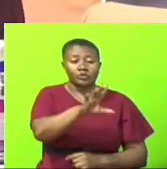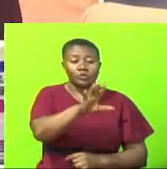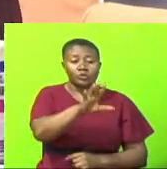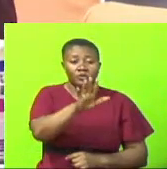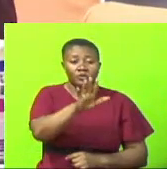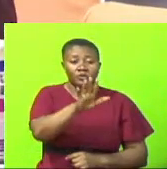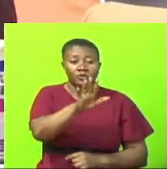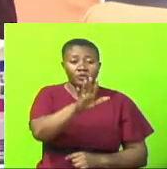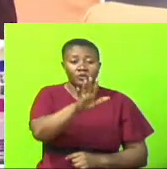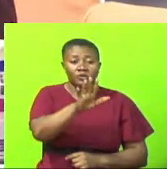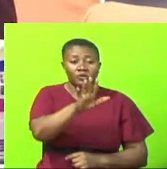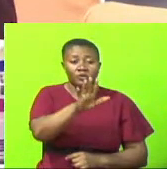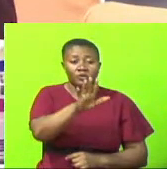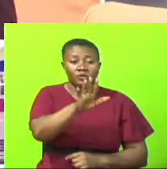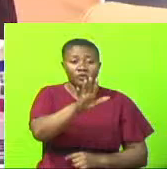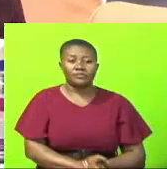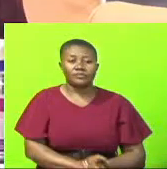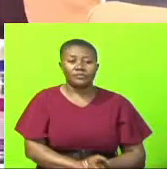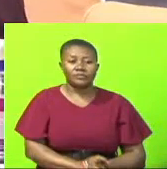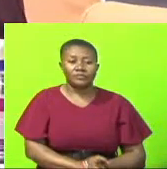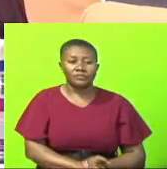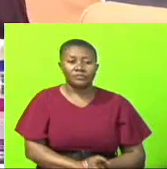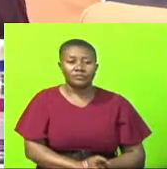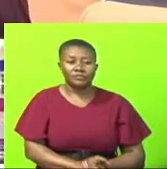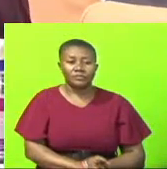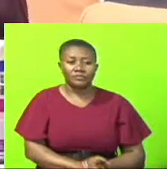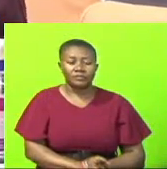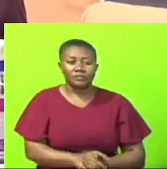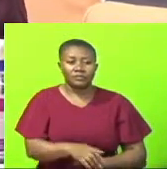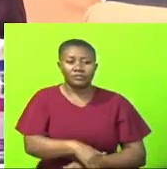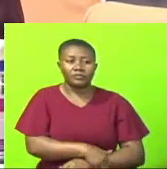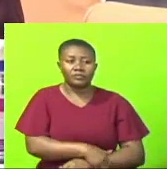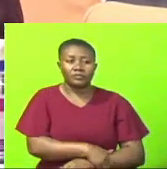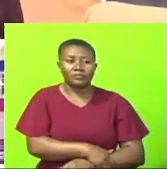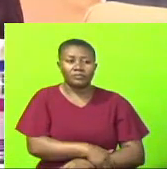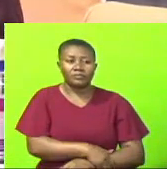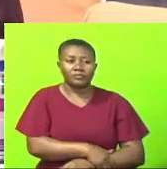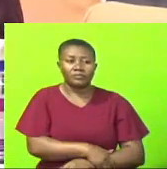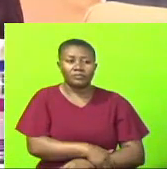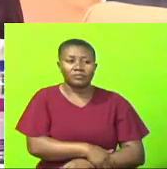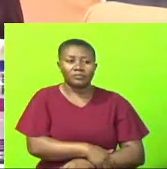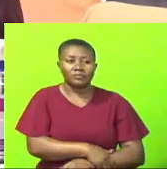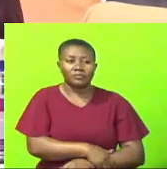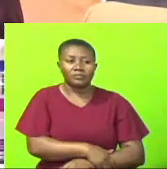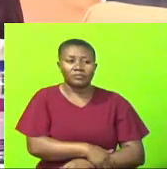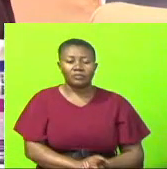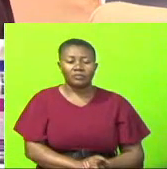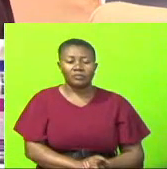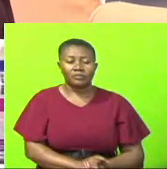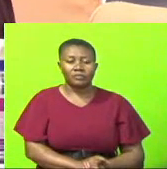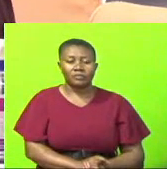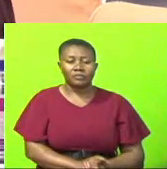Speaker, established this issue of sovereignty resting in the people that I'm talking about. Article 125.